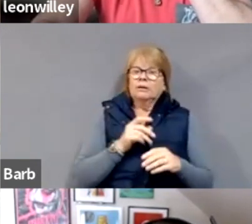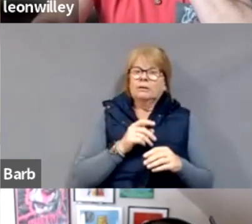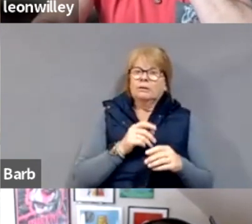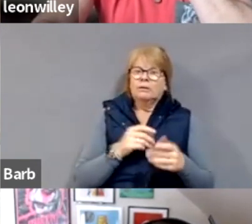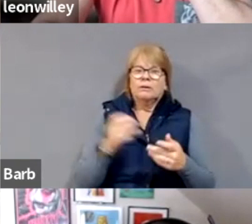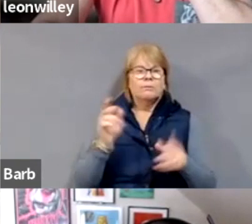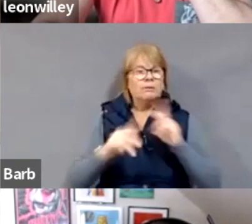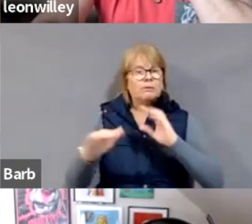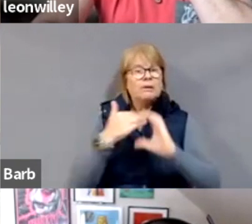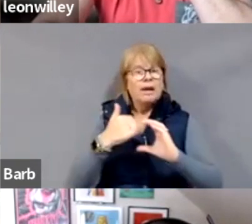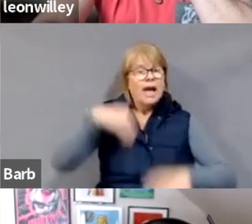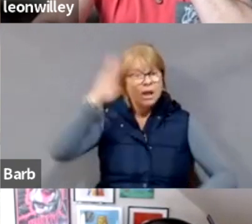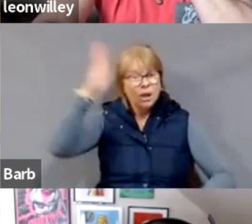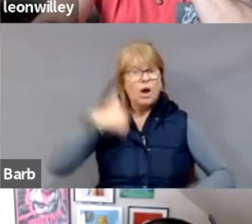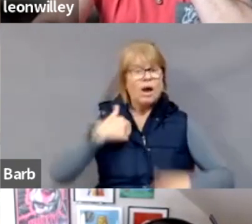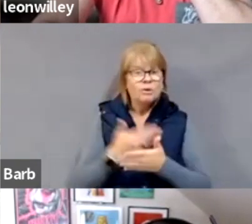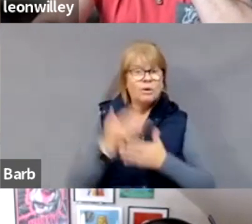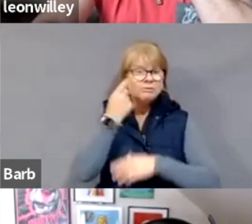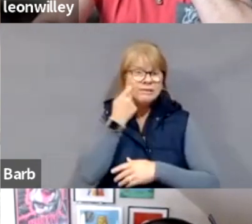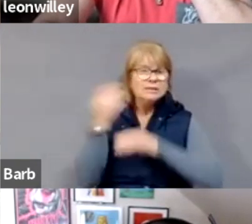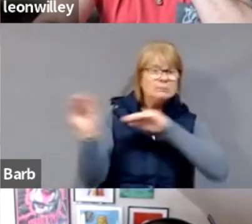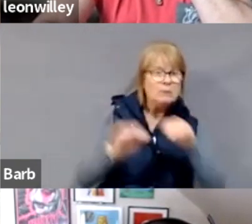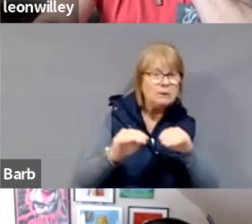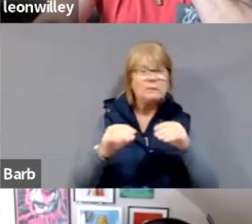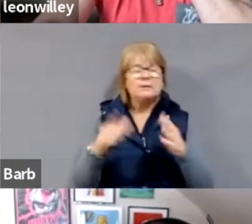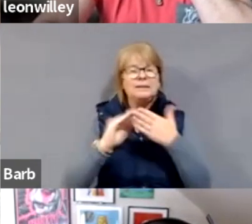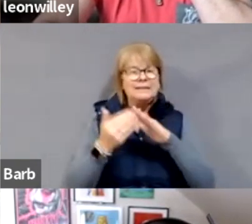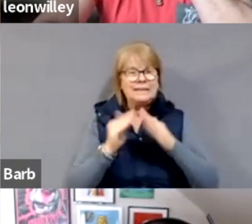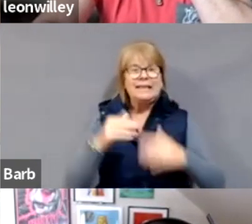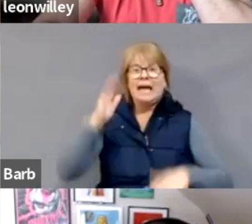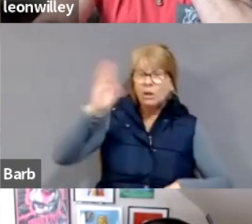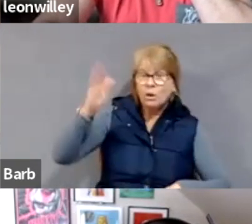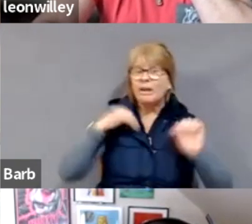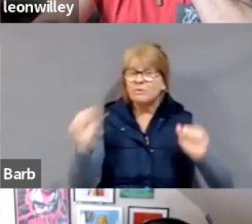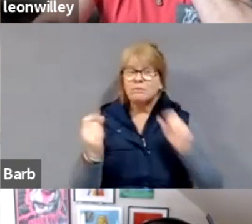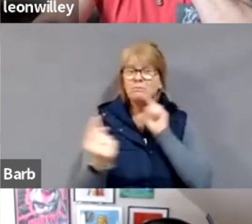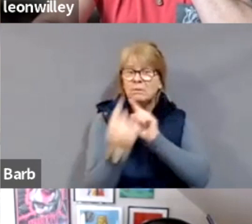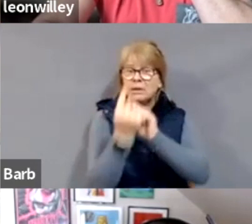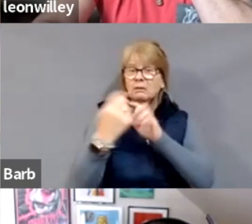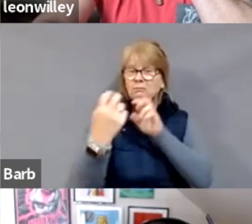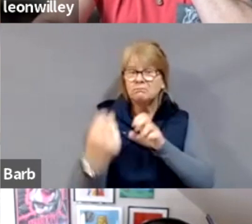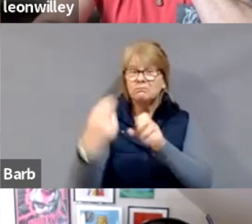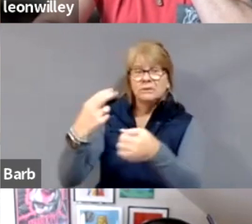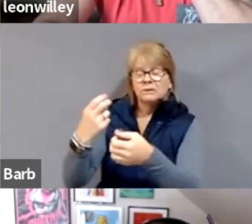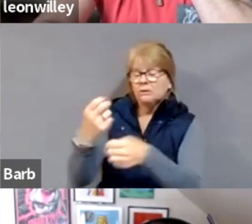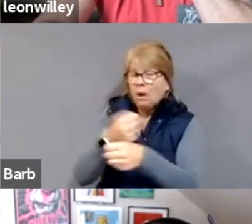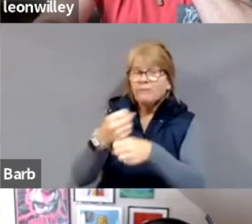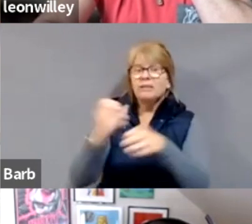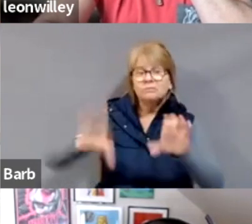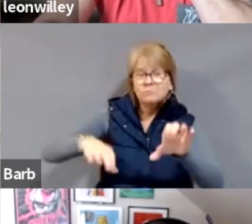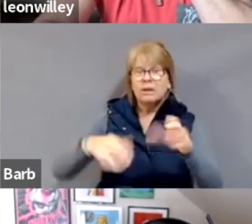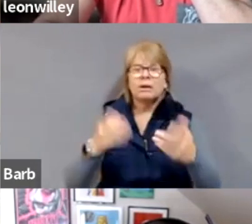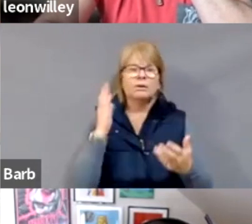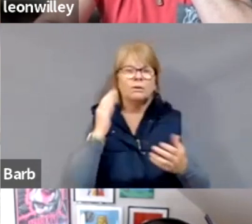new in town, I'm an actor, when are you doing generals? Oh, I missed them, can we have a coffee and meet? Like, or playwrights or directors. Like,